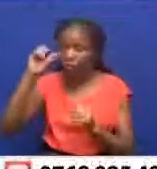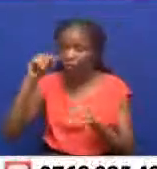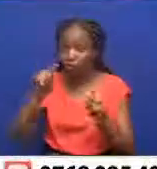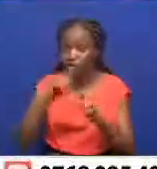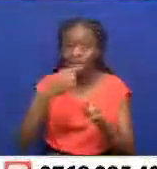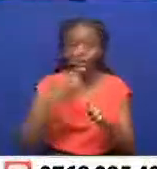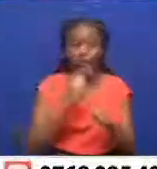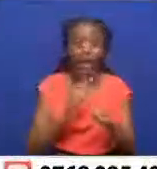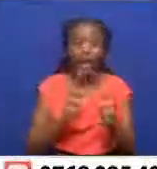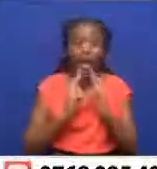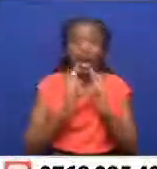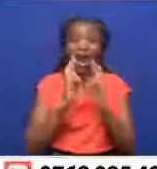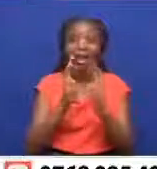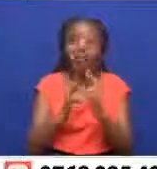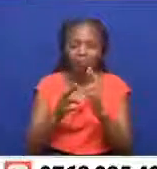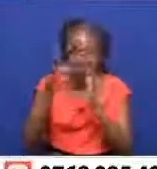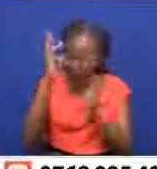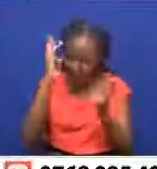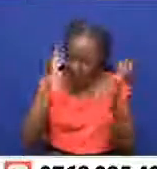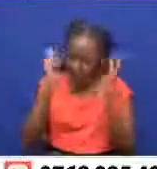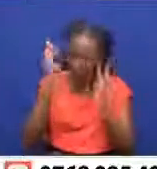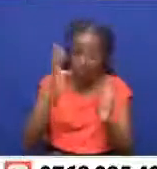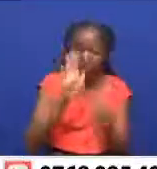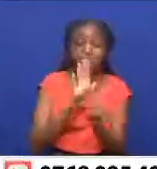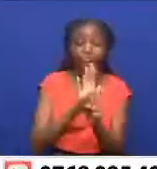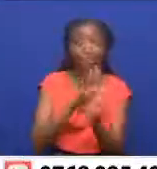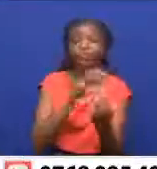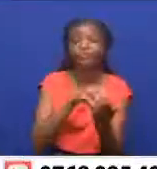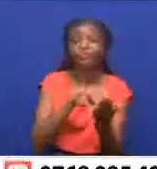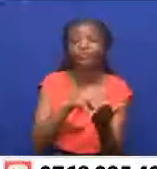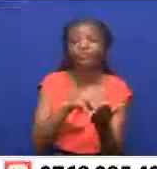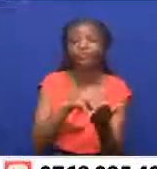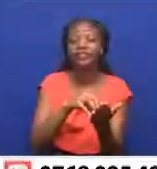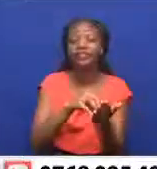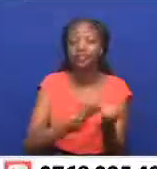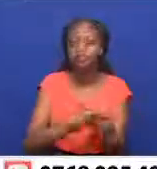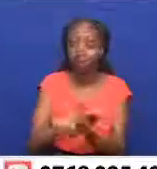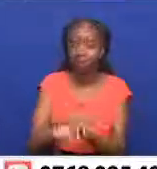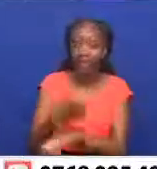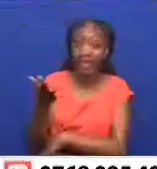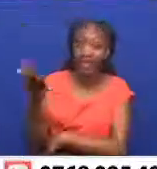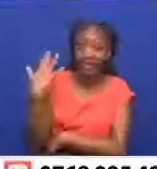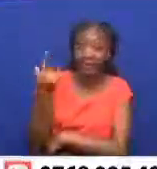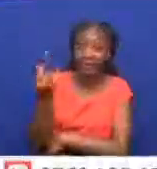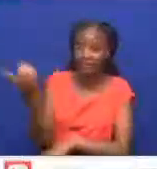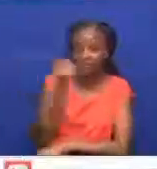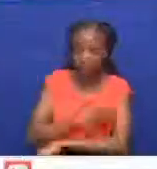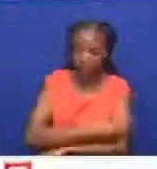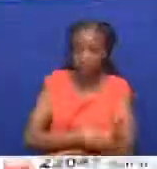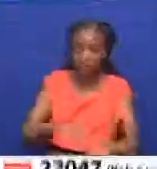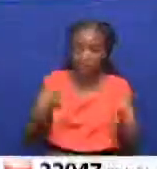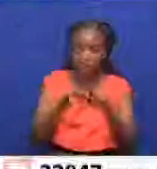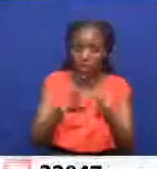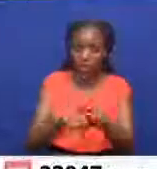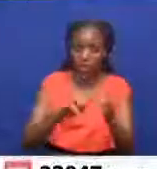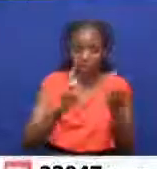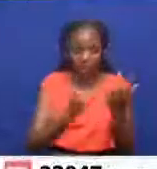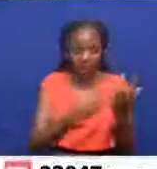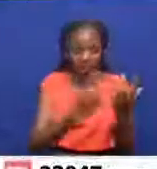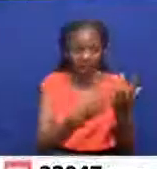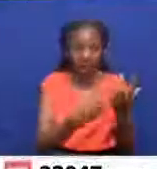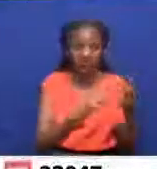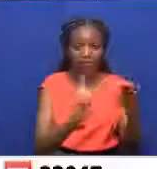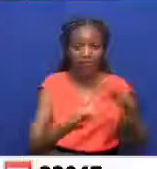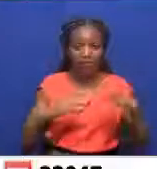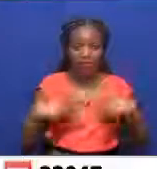are recording a worryingly increasing number of COVID-19 cases in the past few days. According to statistics from the ministry,